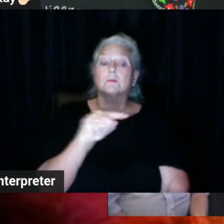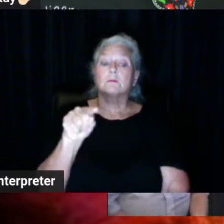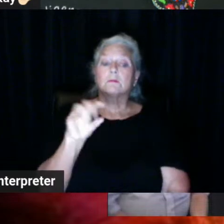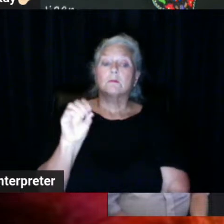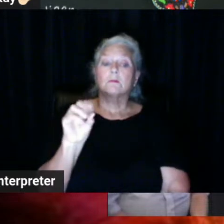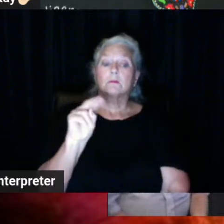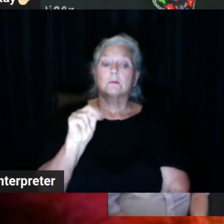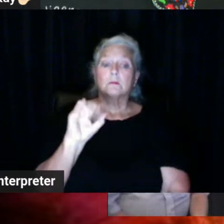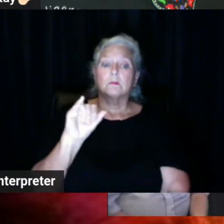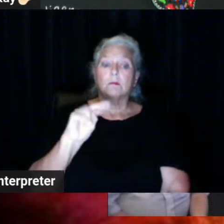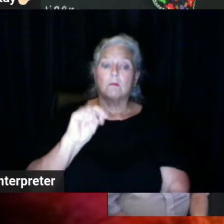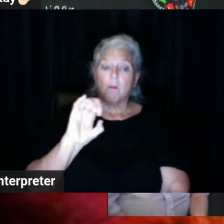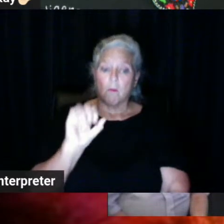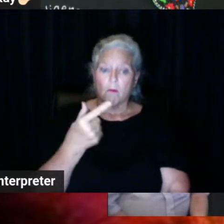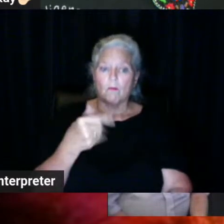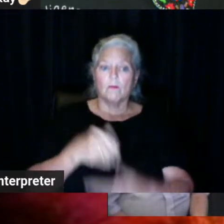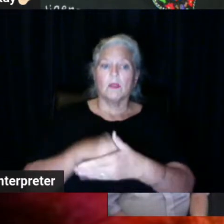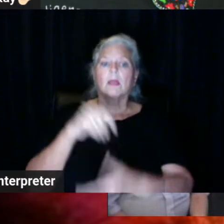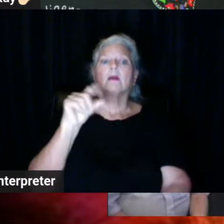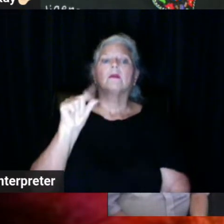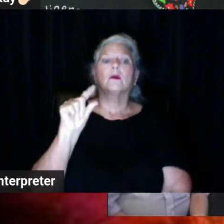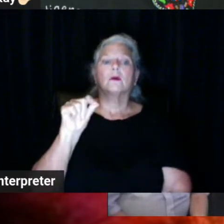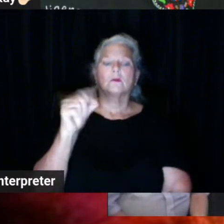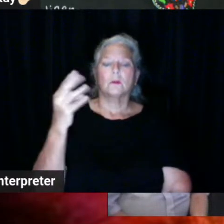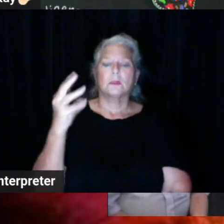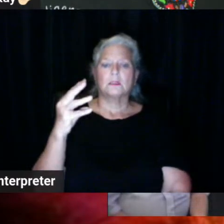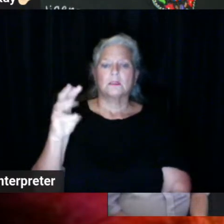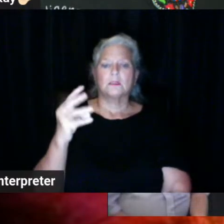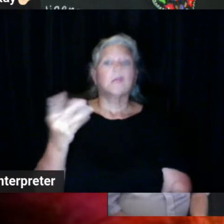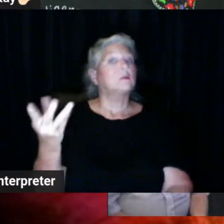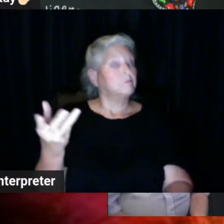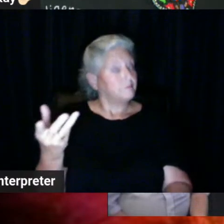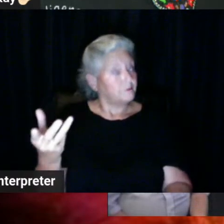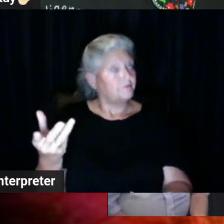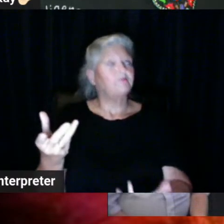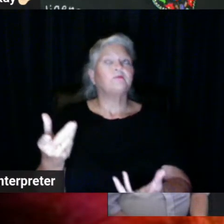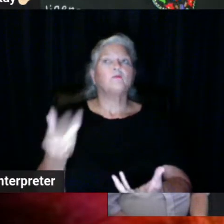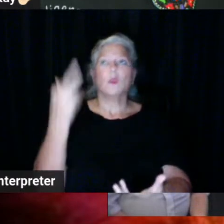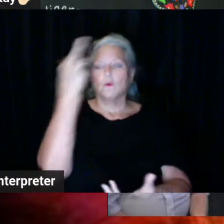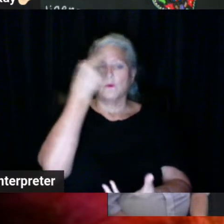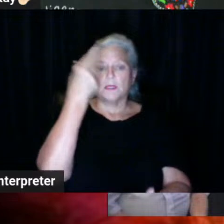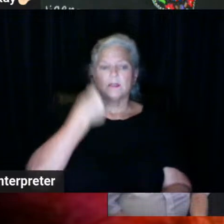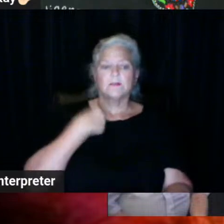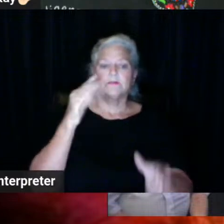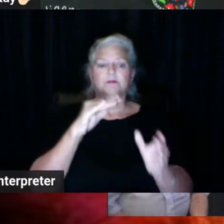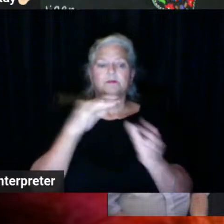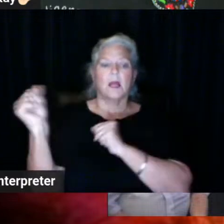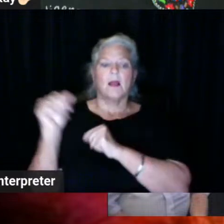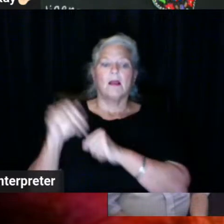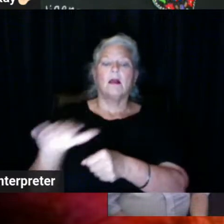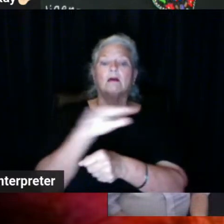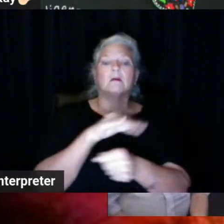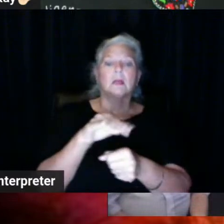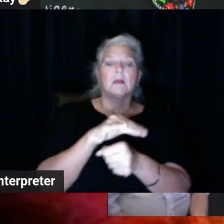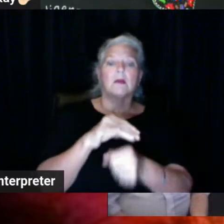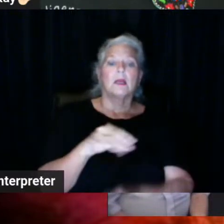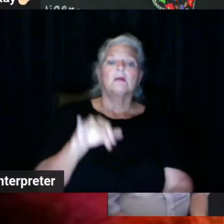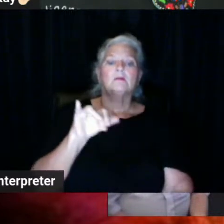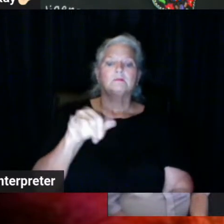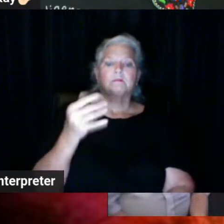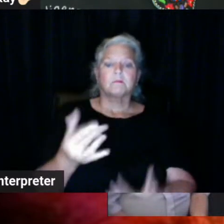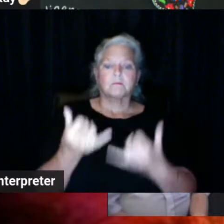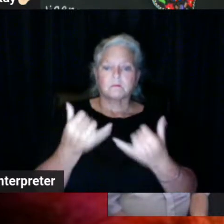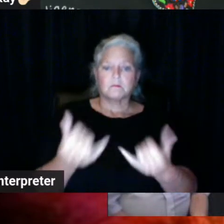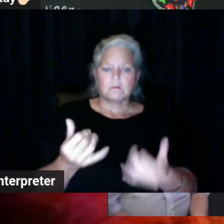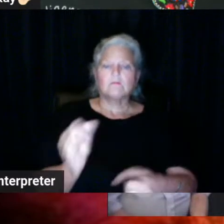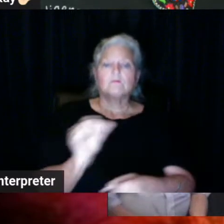compelled me to leave the area. I now collaborate directly with the Massachusetts state government to provide housing for people with severe mental